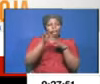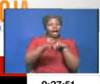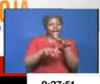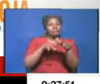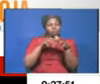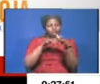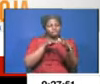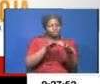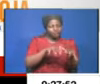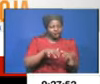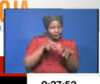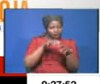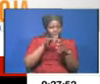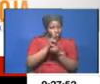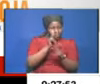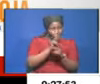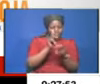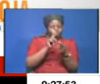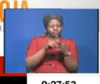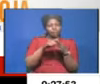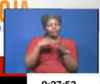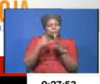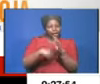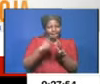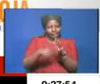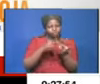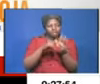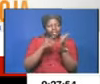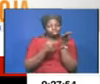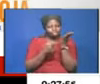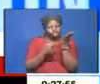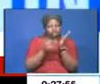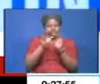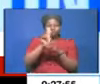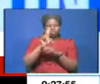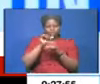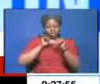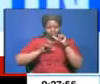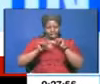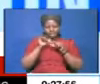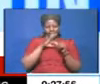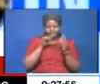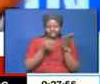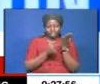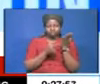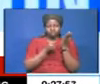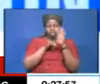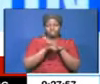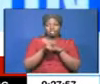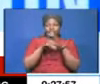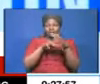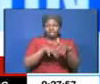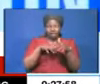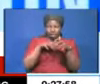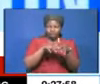mechanization, digitization, and application of science and technology in agriculture. Promote agriculture in large